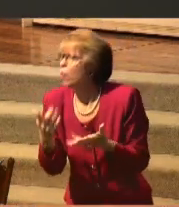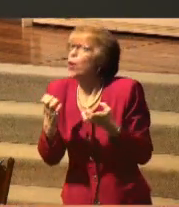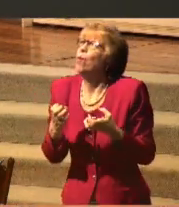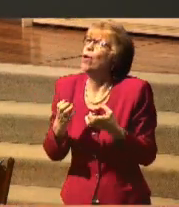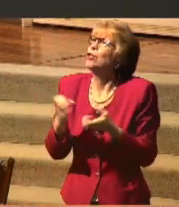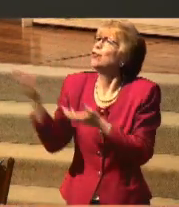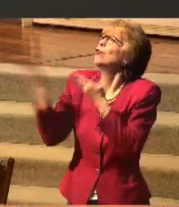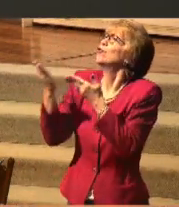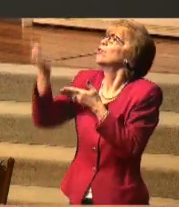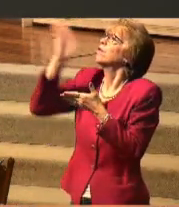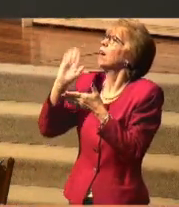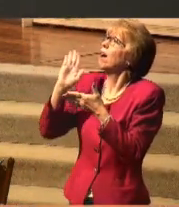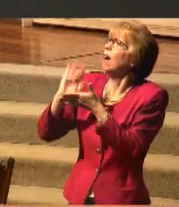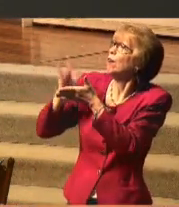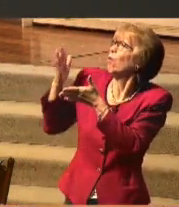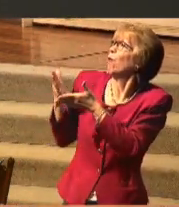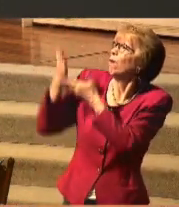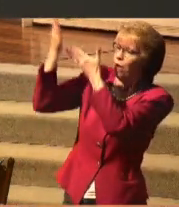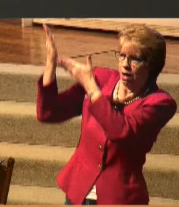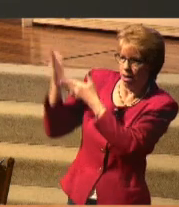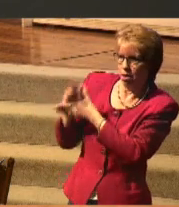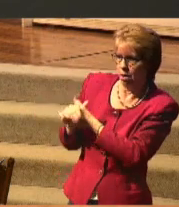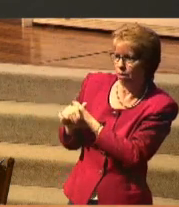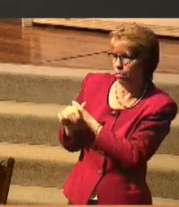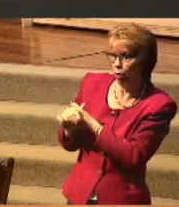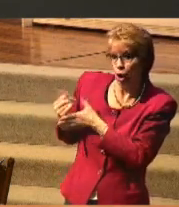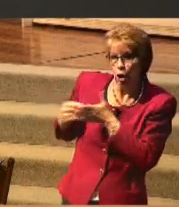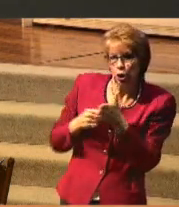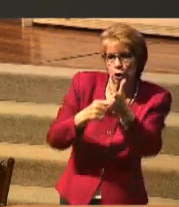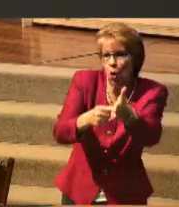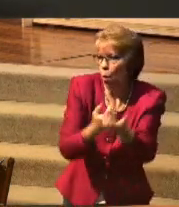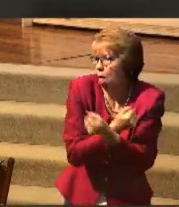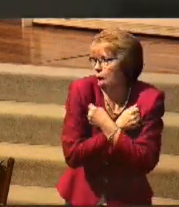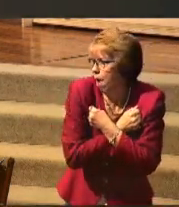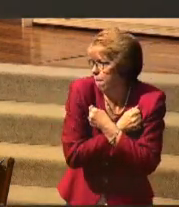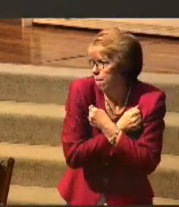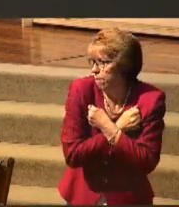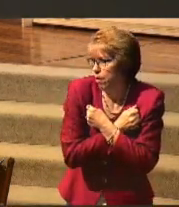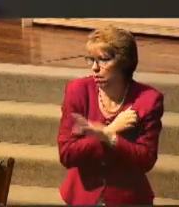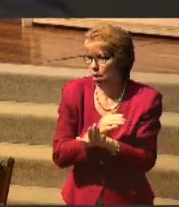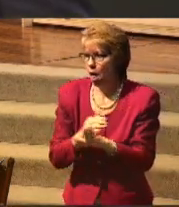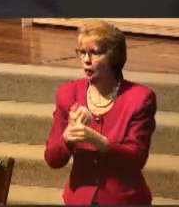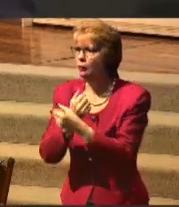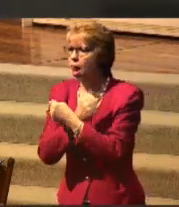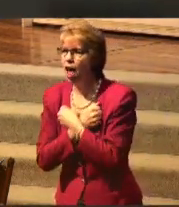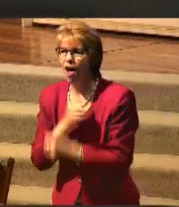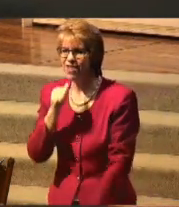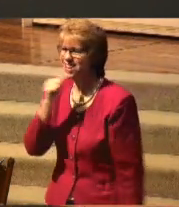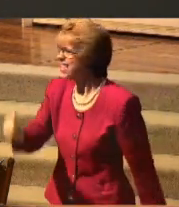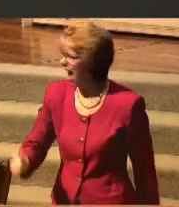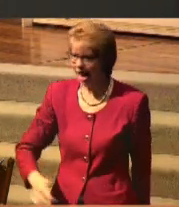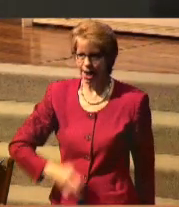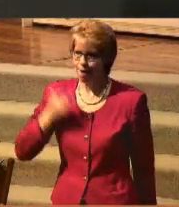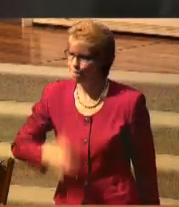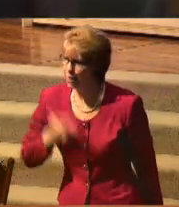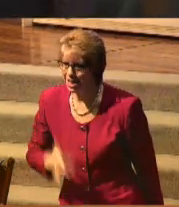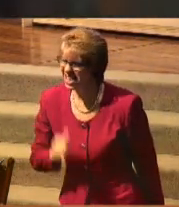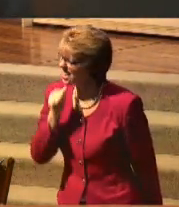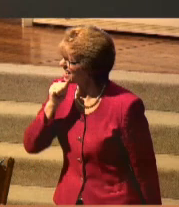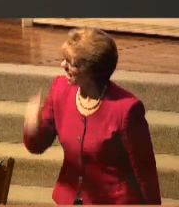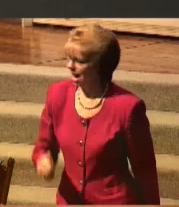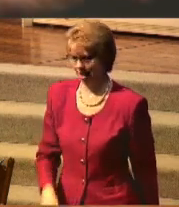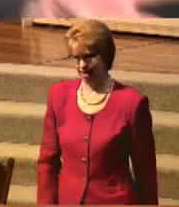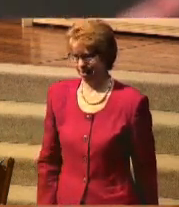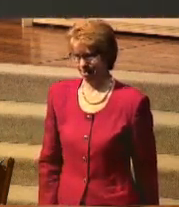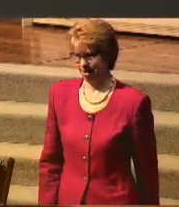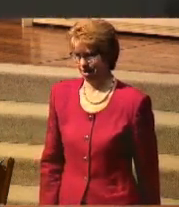Lord, find a way to show them love. After all, love is not a feeling. Please get that out of your mind. The world tries to tell